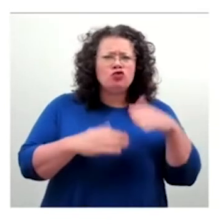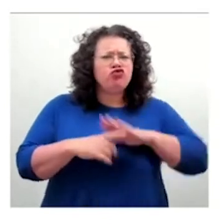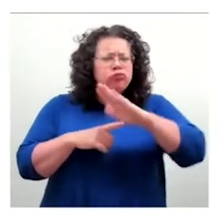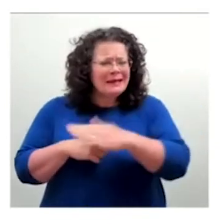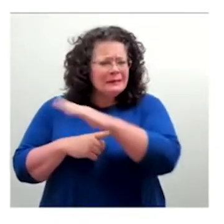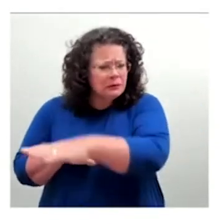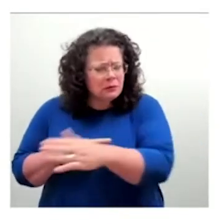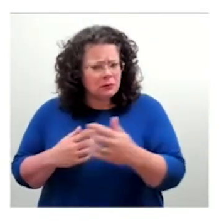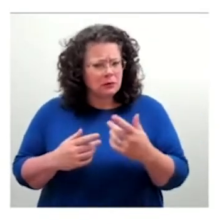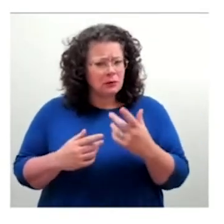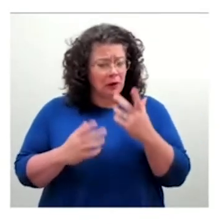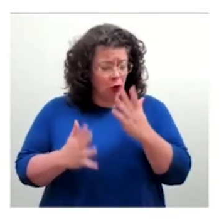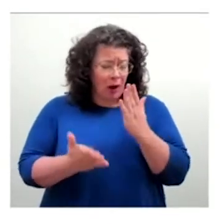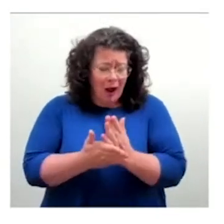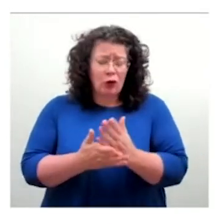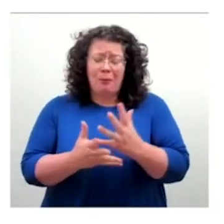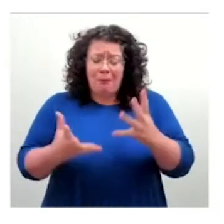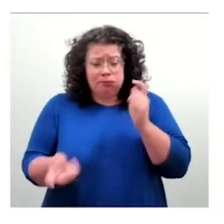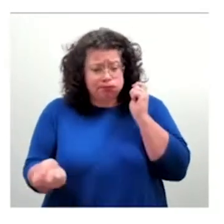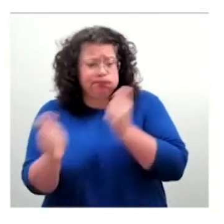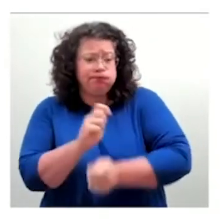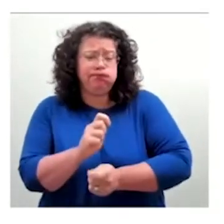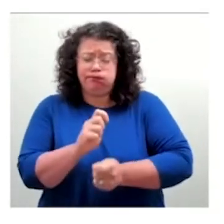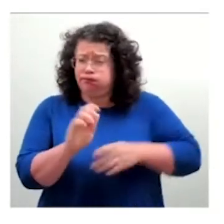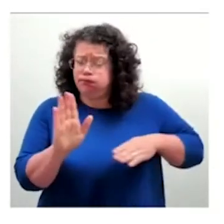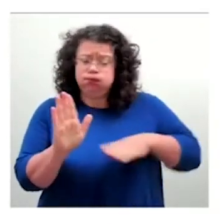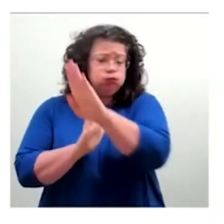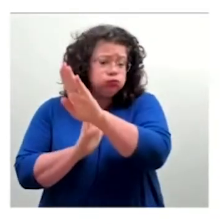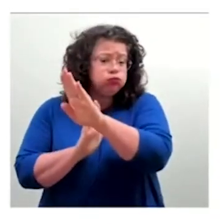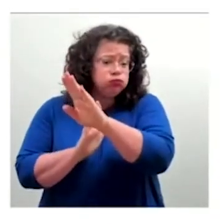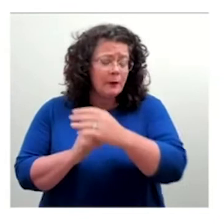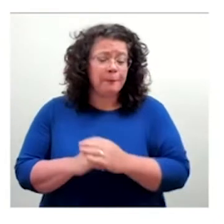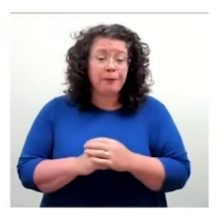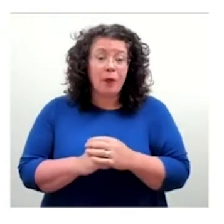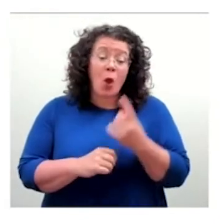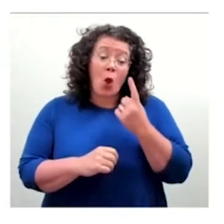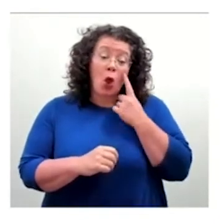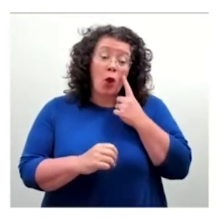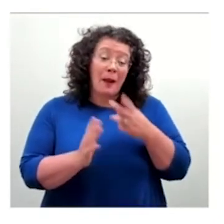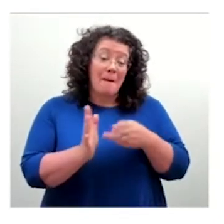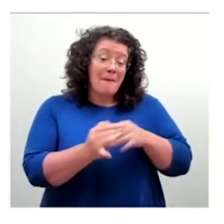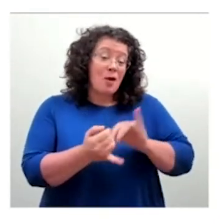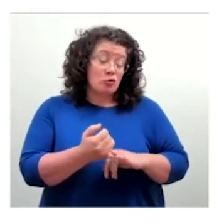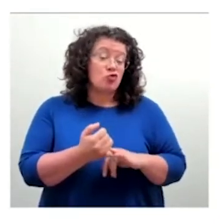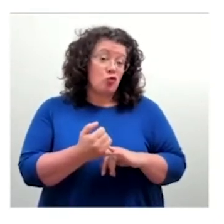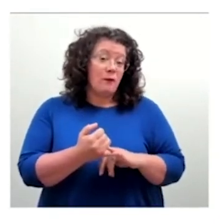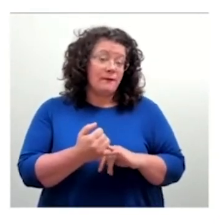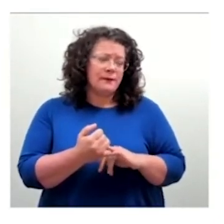I think as I look at Microsoft and what we're doing about this, well, we've done a lot, but there's always more to